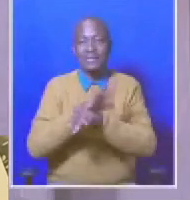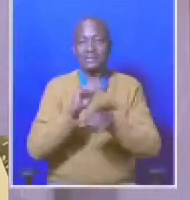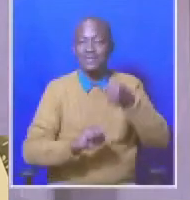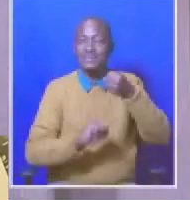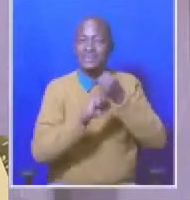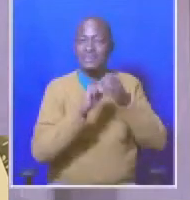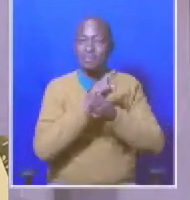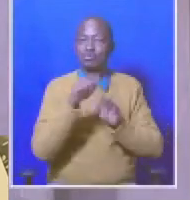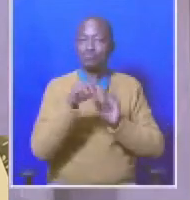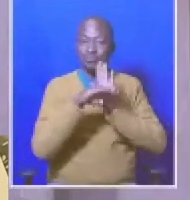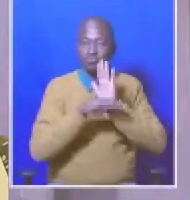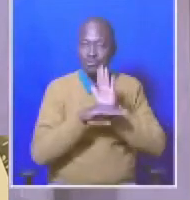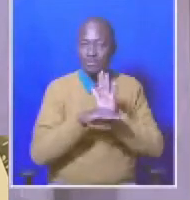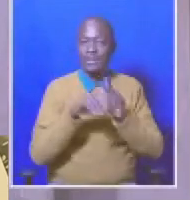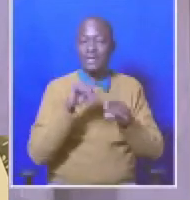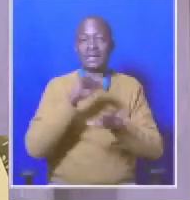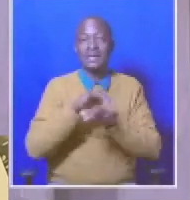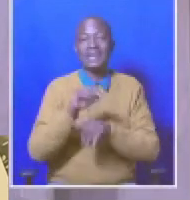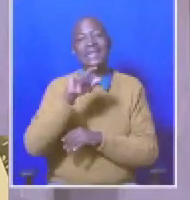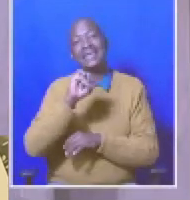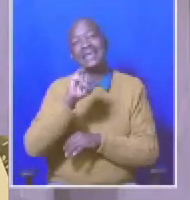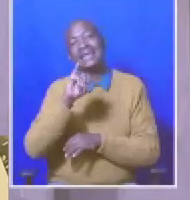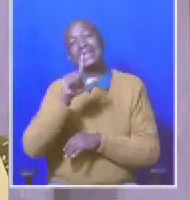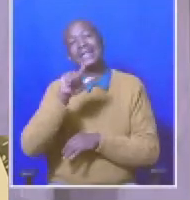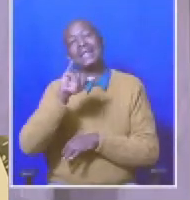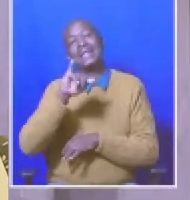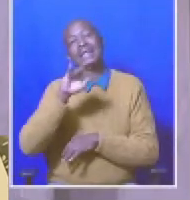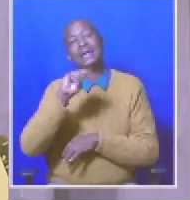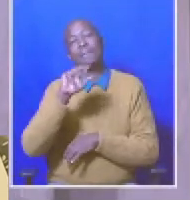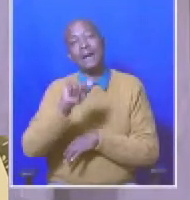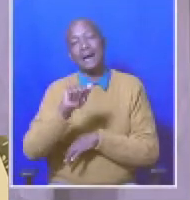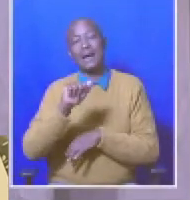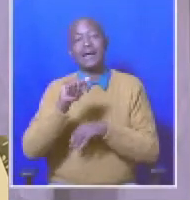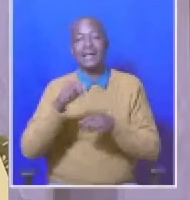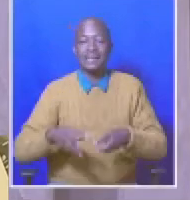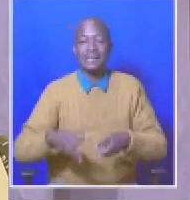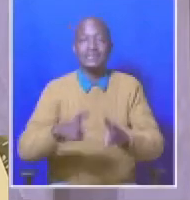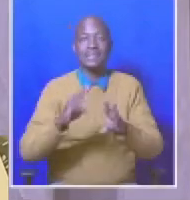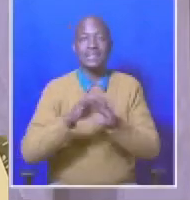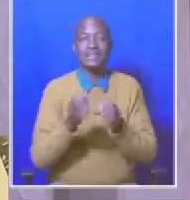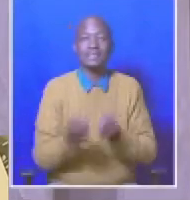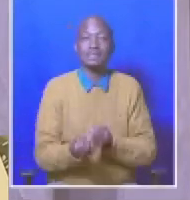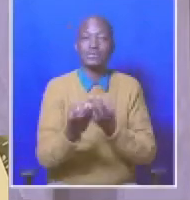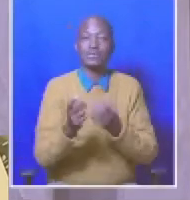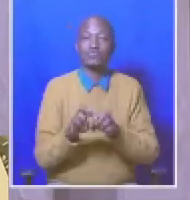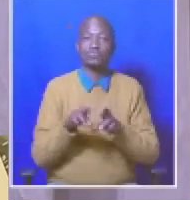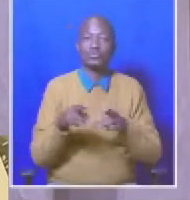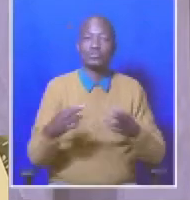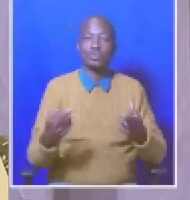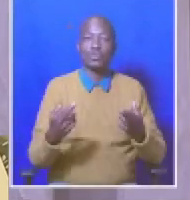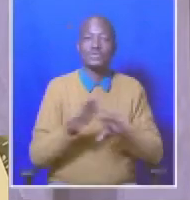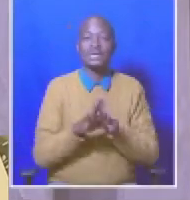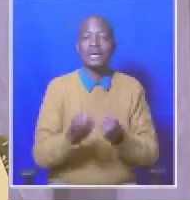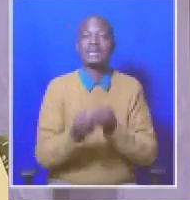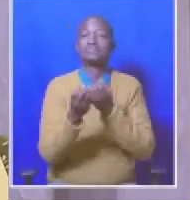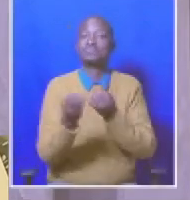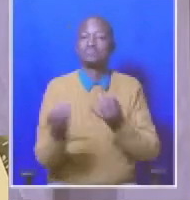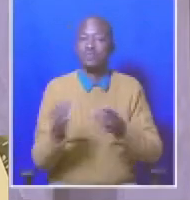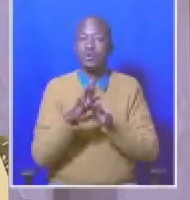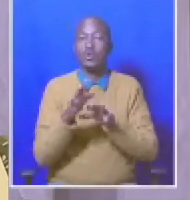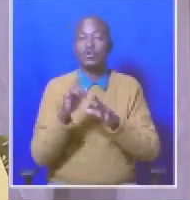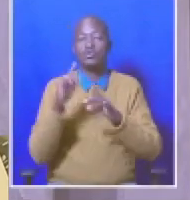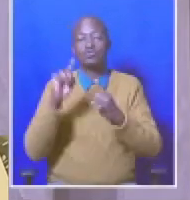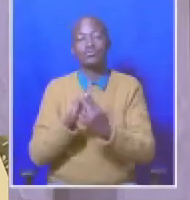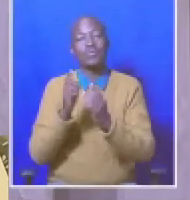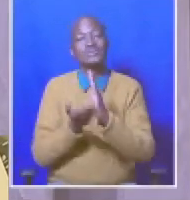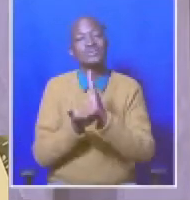Program and Ili Malitsima, which is aimed at resourcing and equipping producers towards